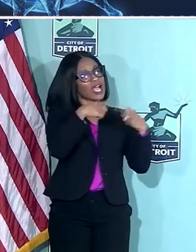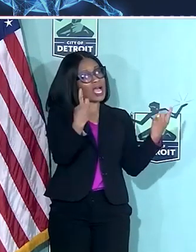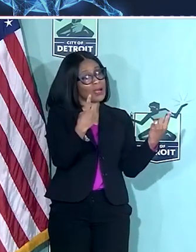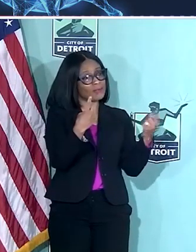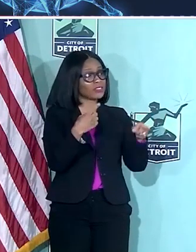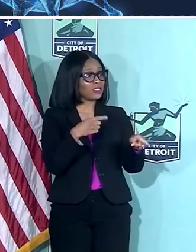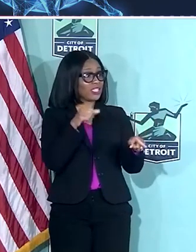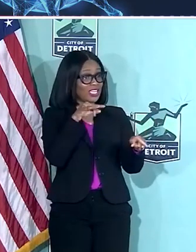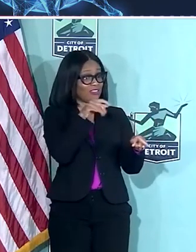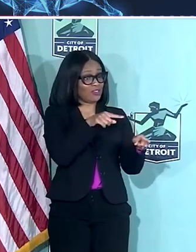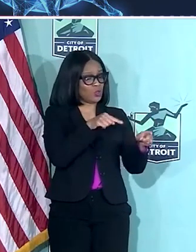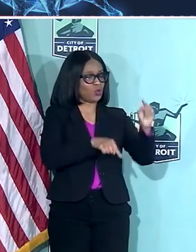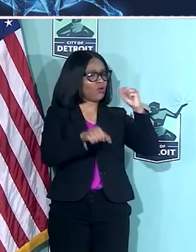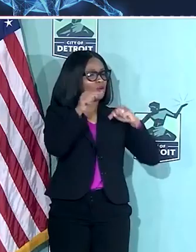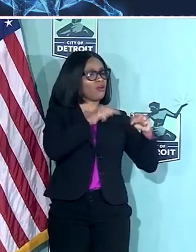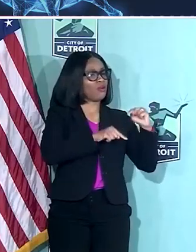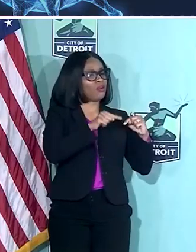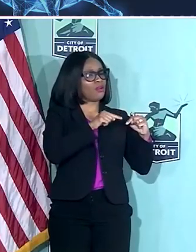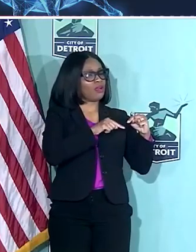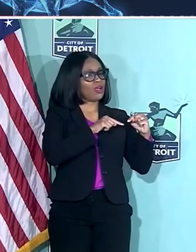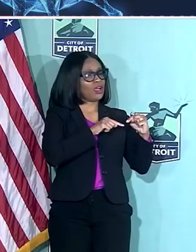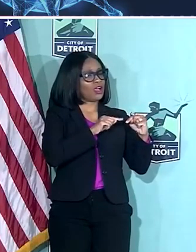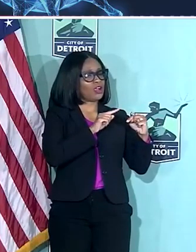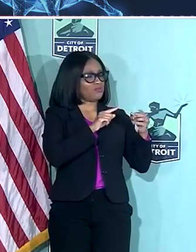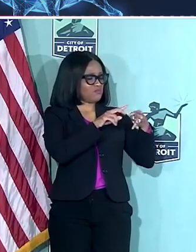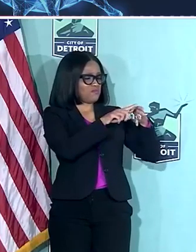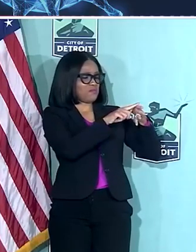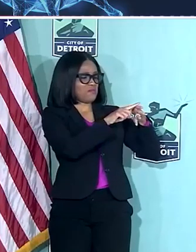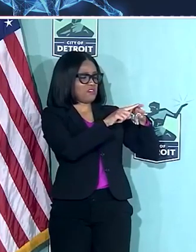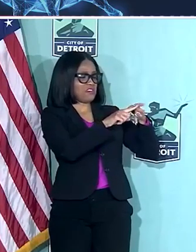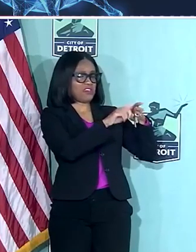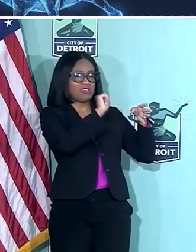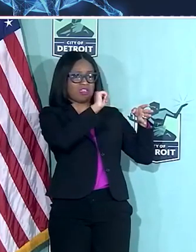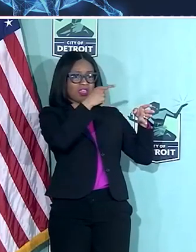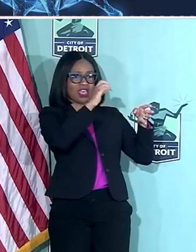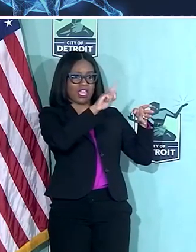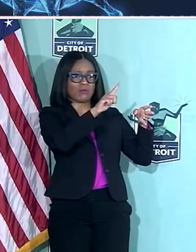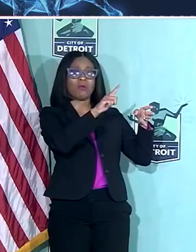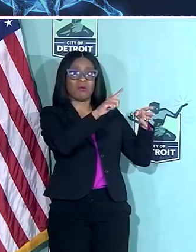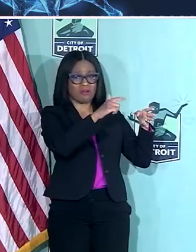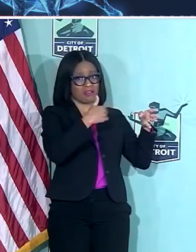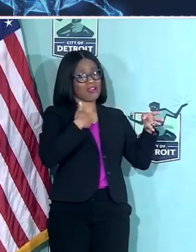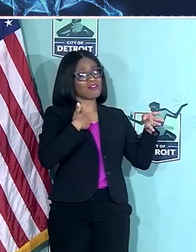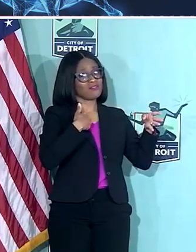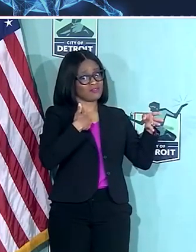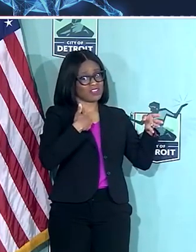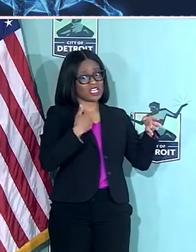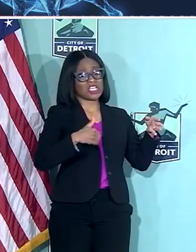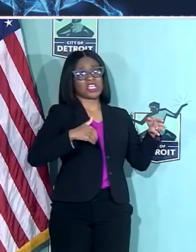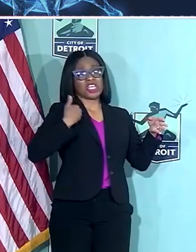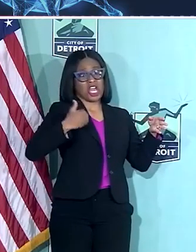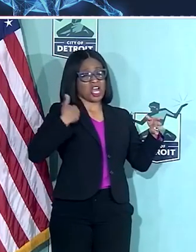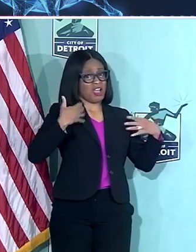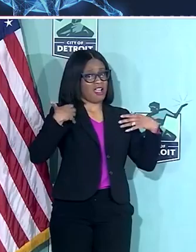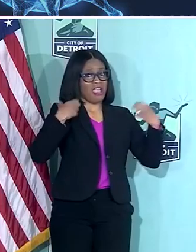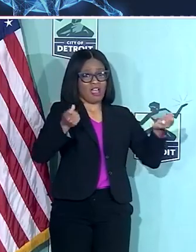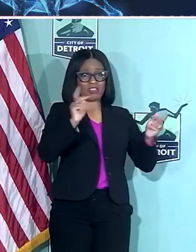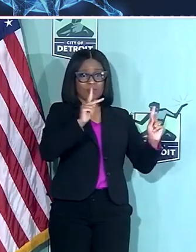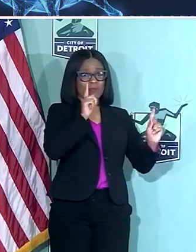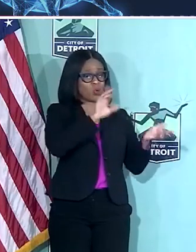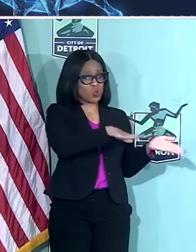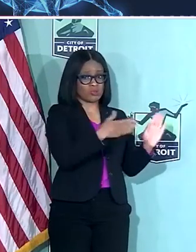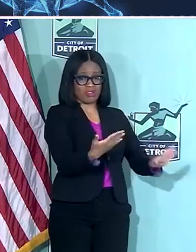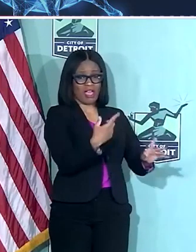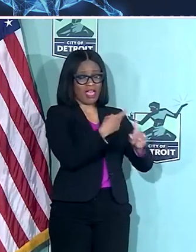back to the first 2 weeks of April, we had some young, otherwise healthy people who died in this town, many of